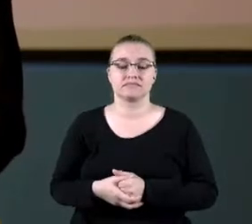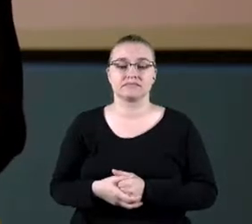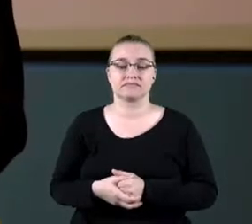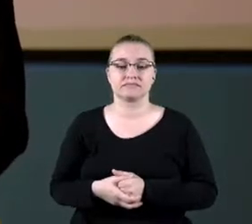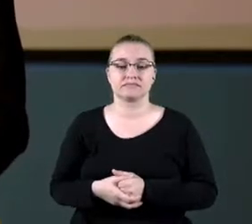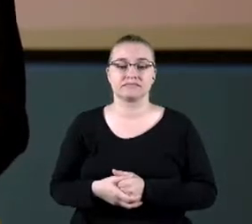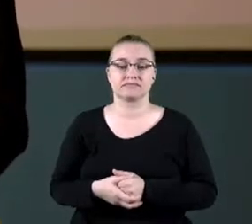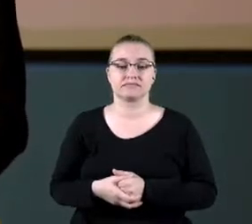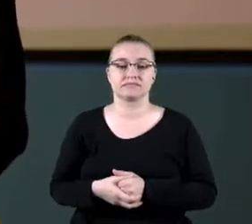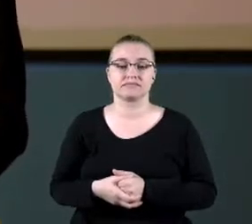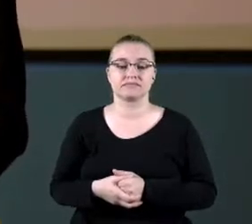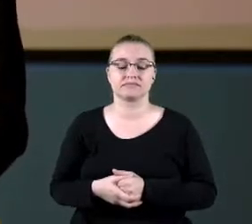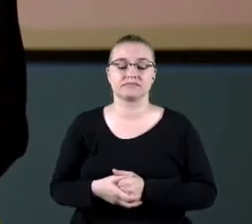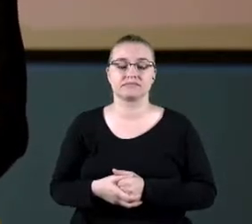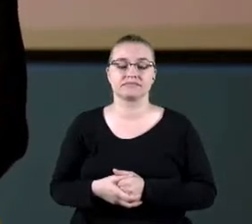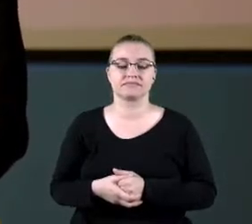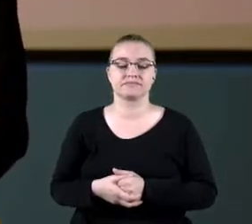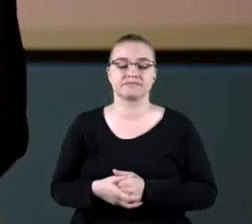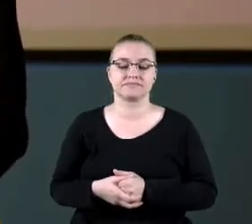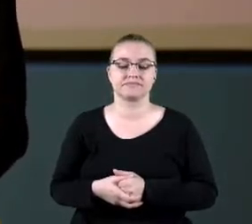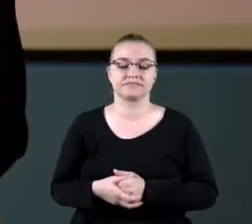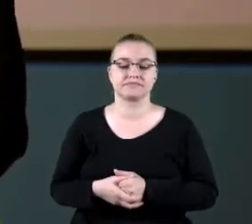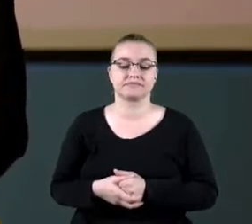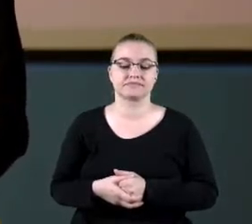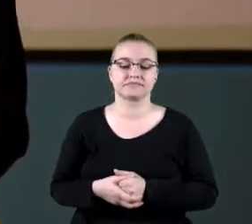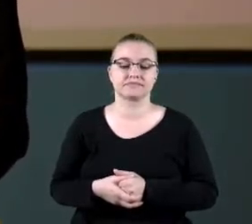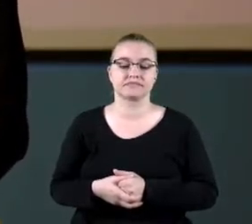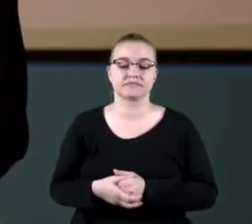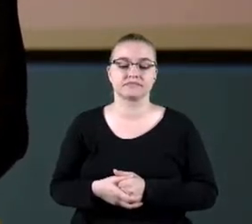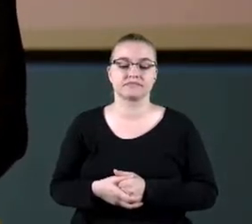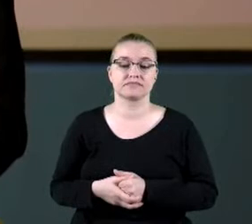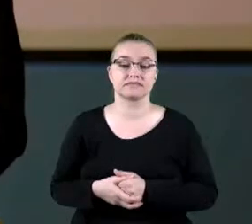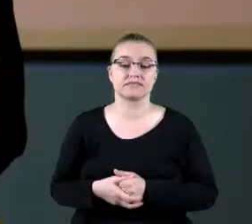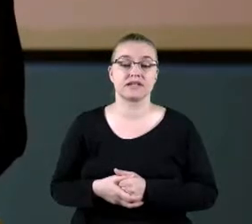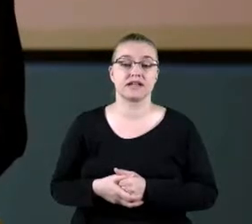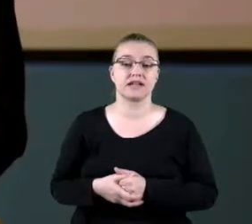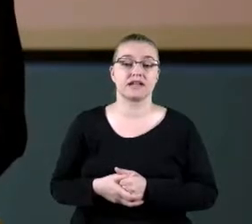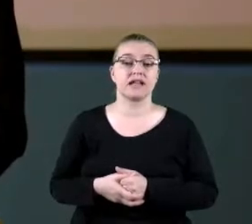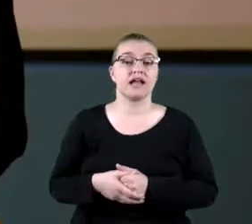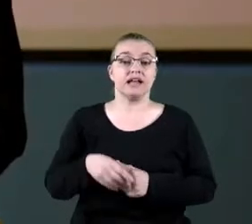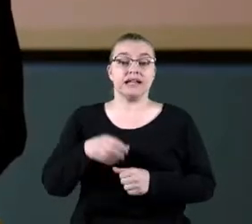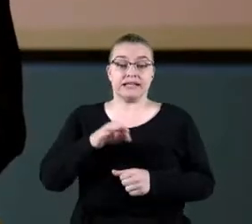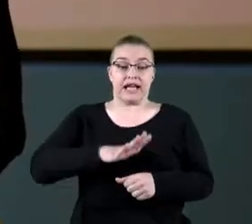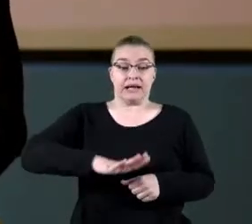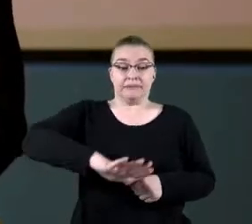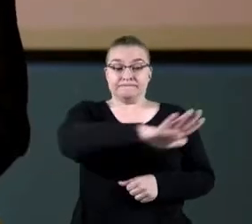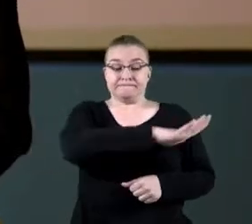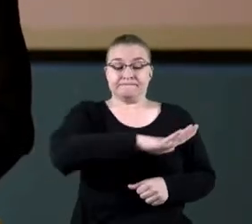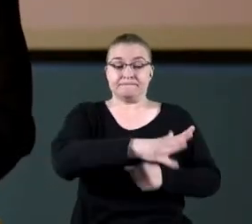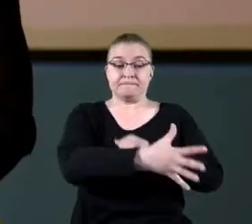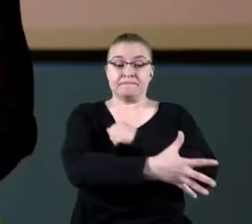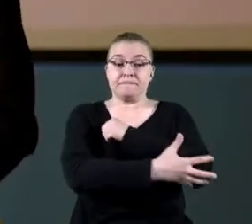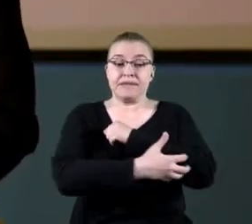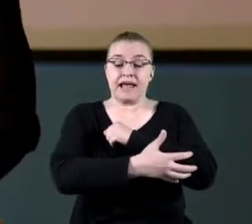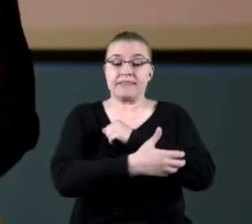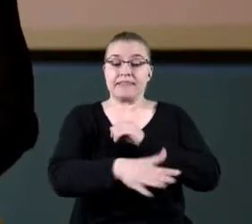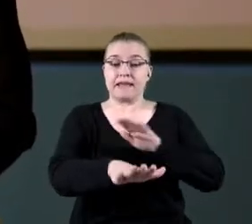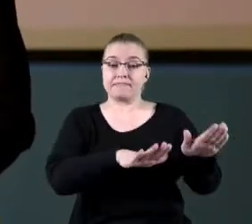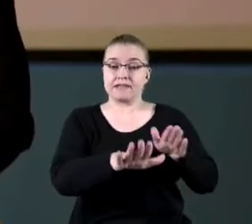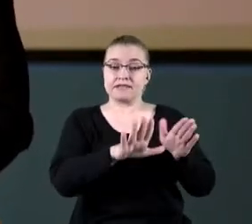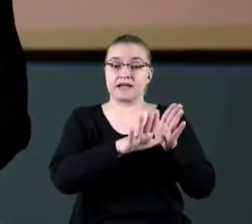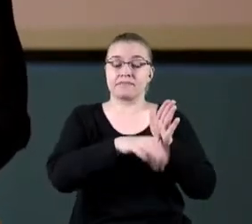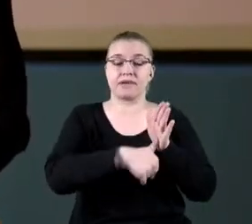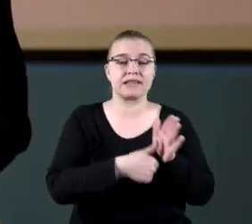the poorest regions, along with the lack of regulation and standards or inadequate financial